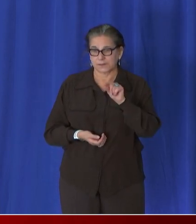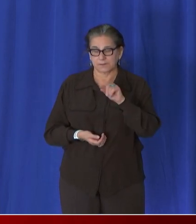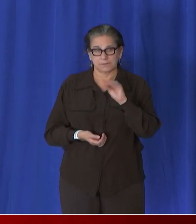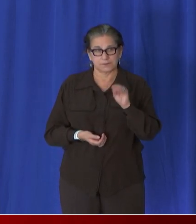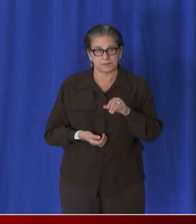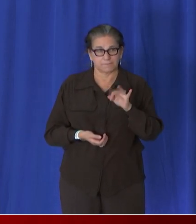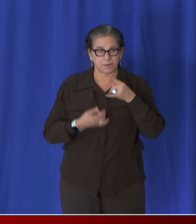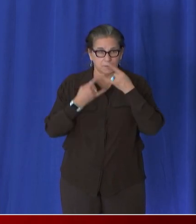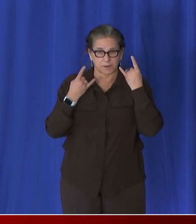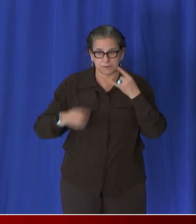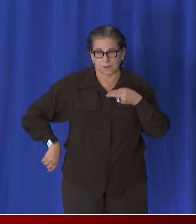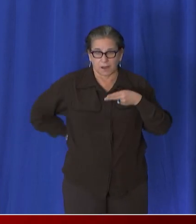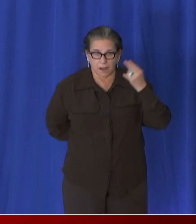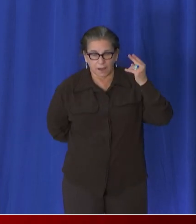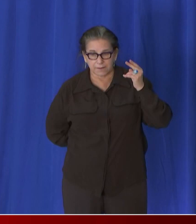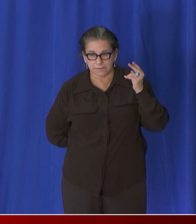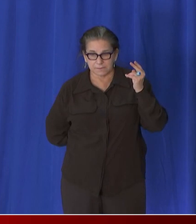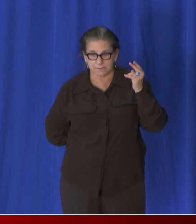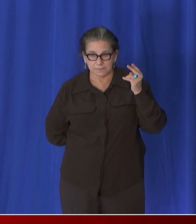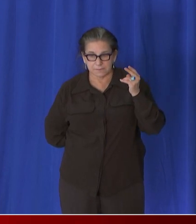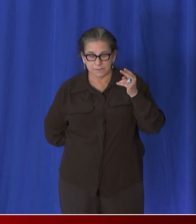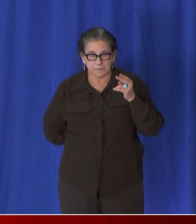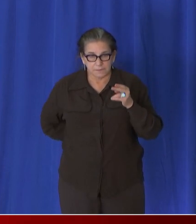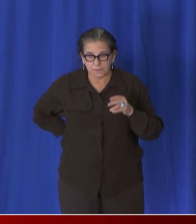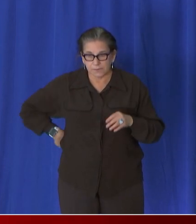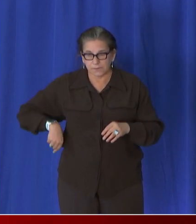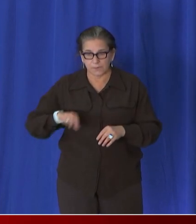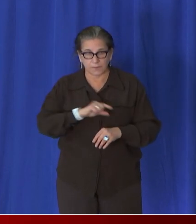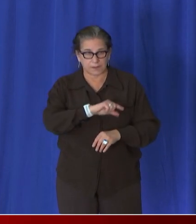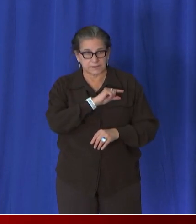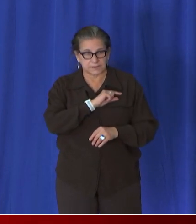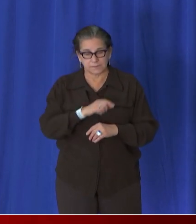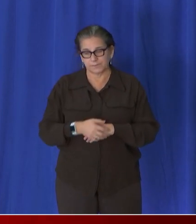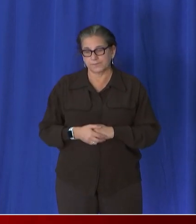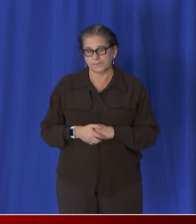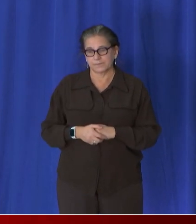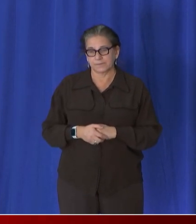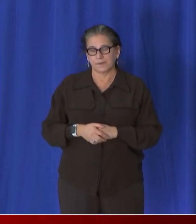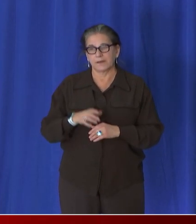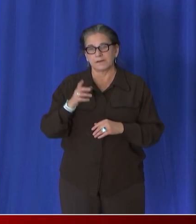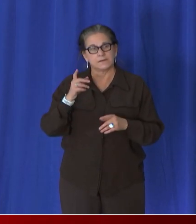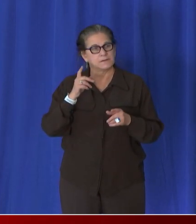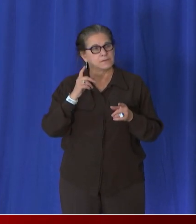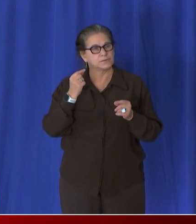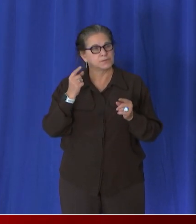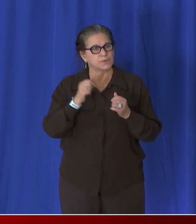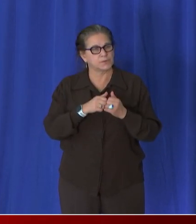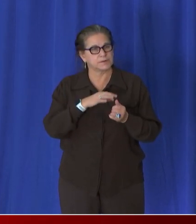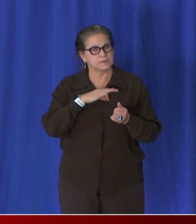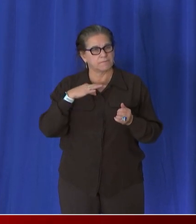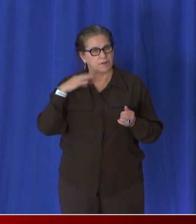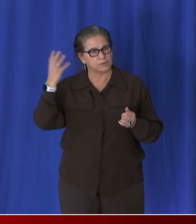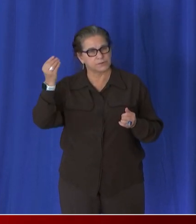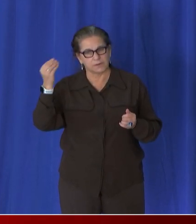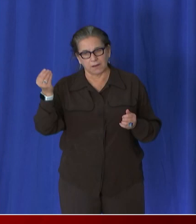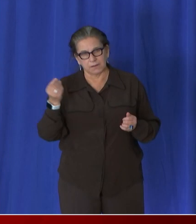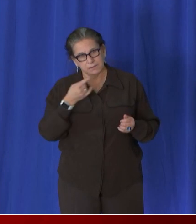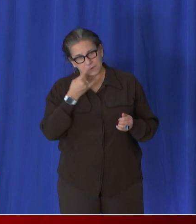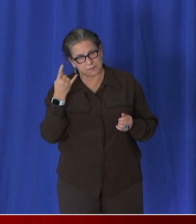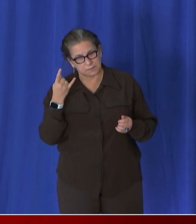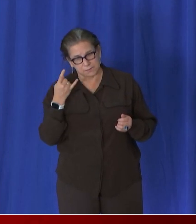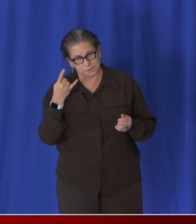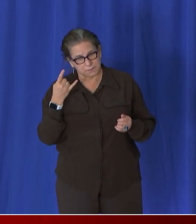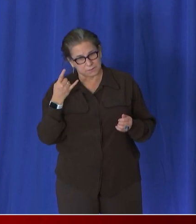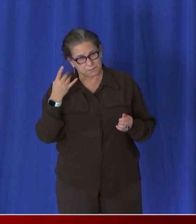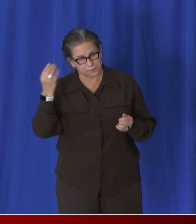was remarkably similar. Okay. And now the way they would adjust service is obviously different for FEMS and MPD, but